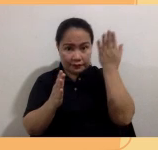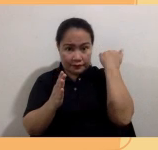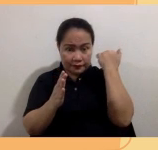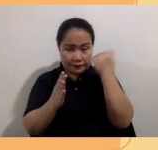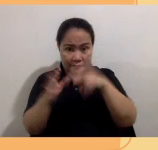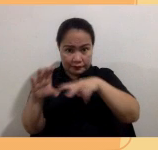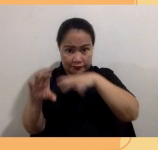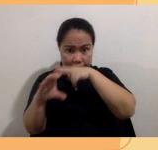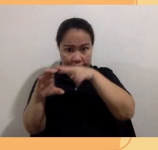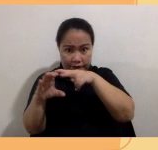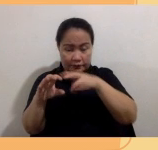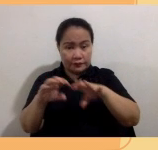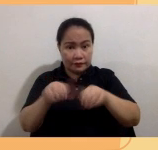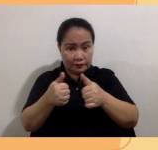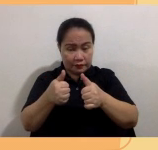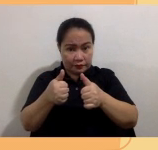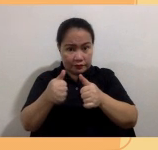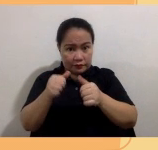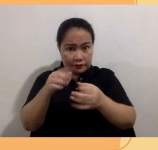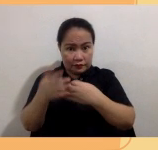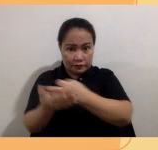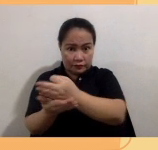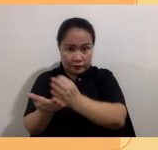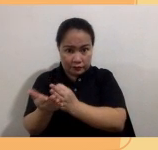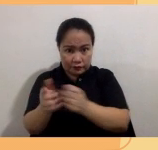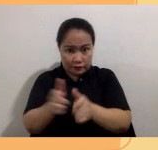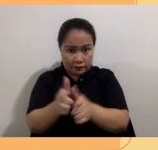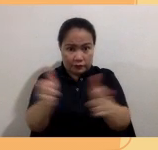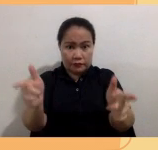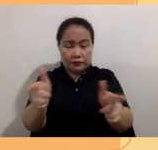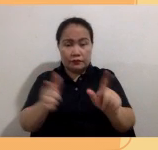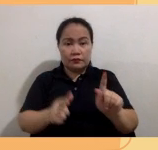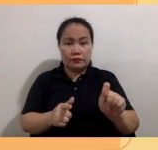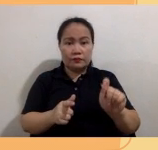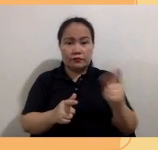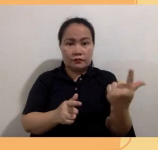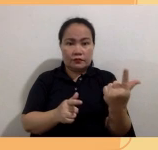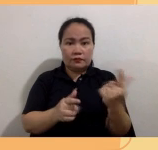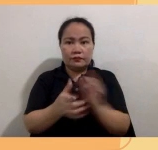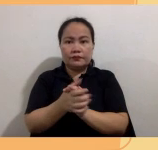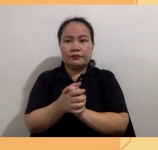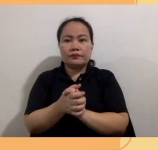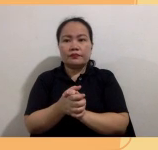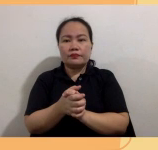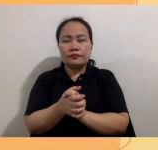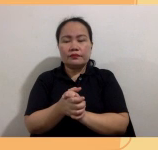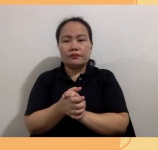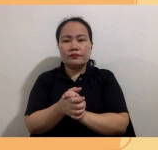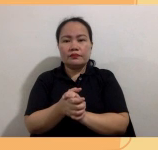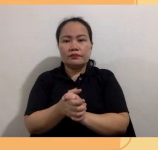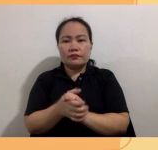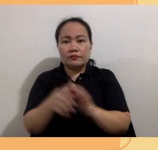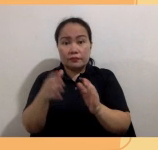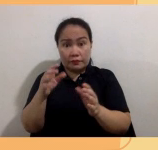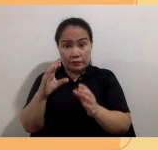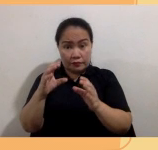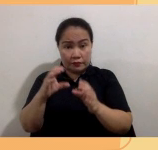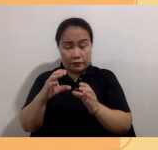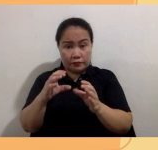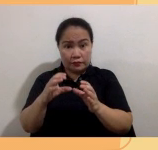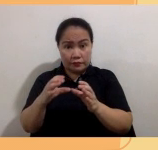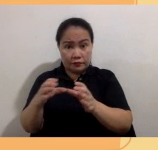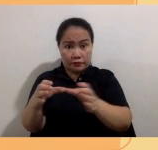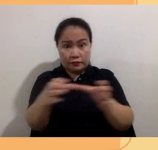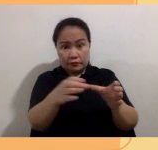factor general trinomials. And then, we will cancel out or divide the common factor. So, it's very obvious that the common